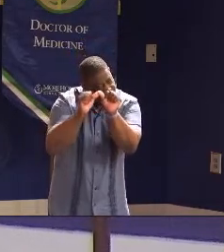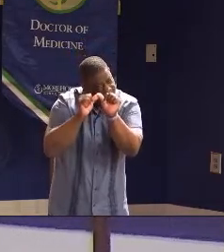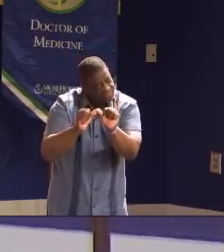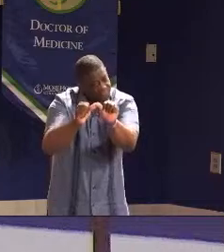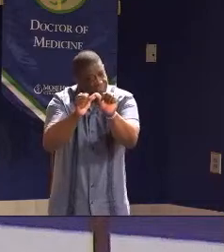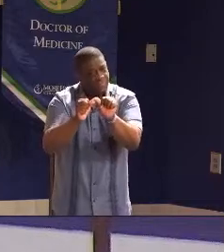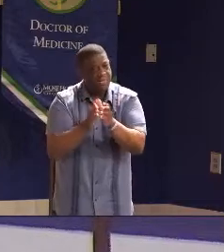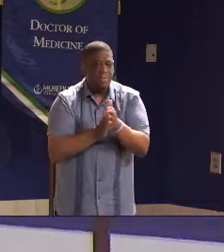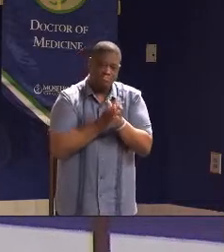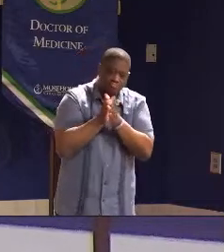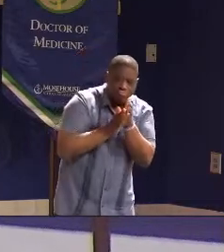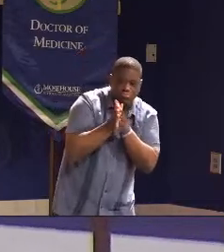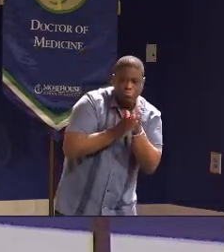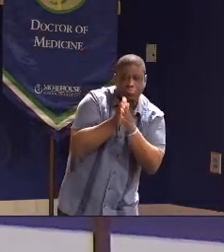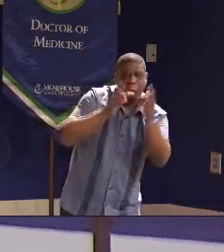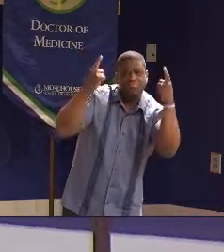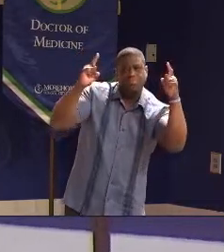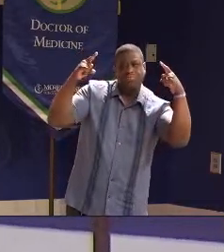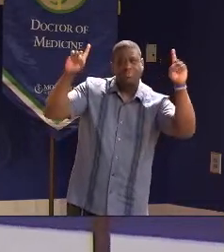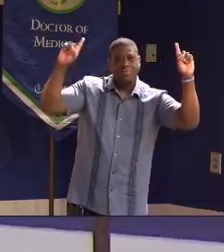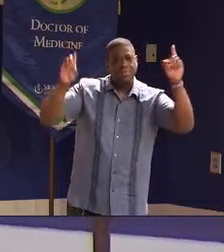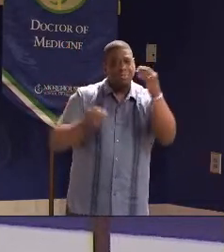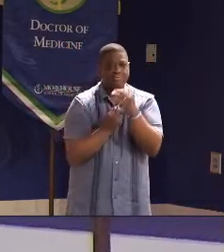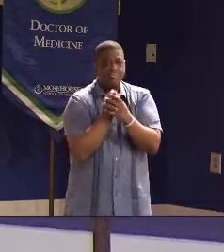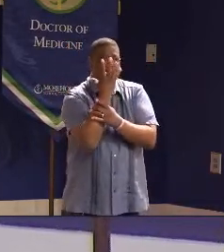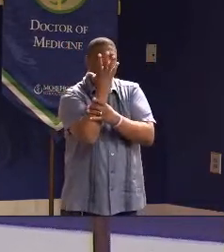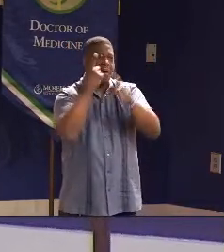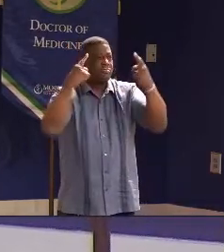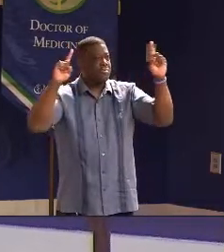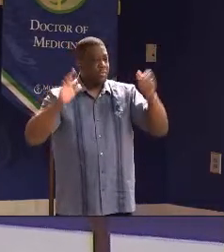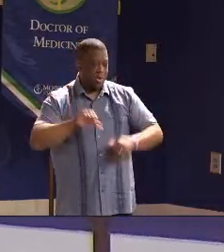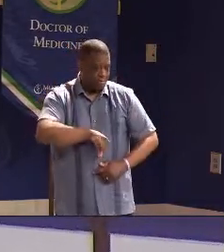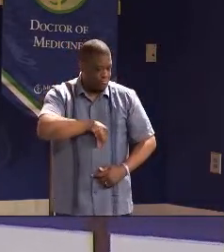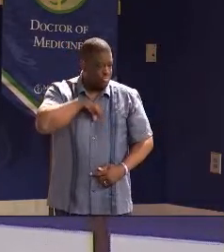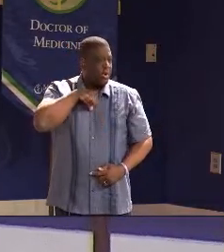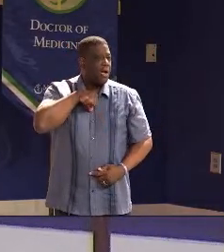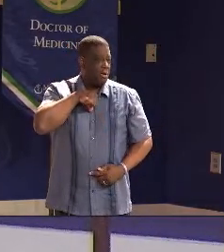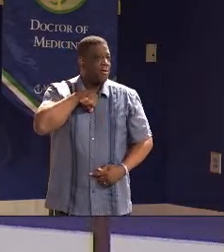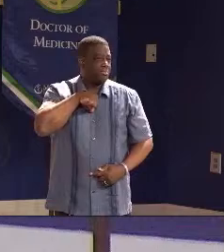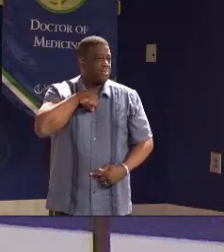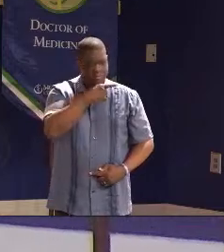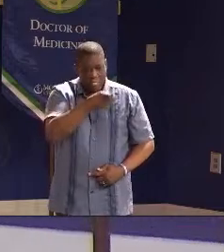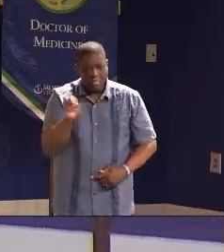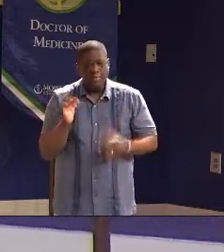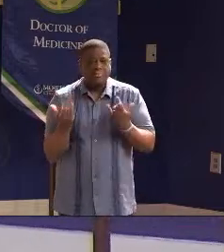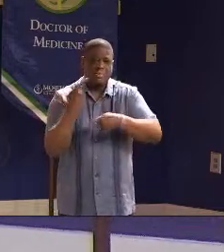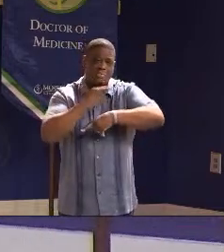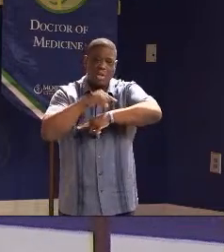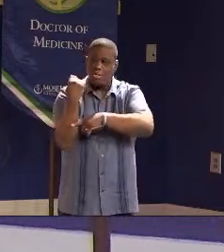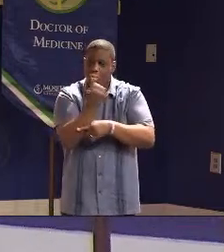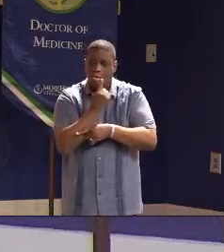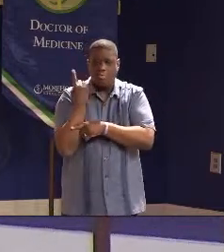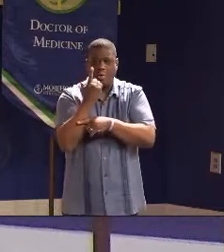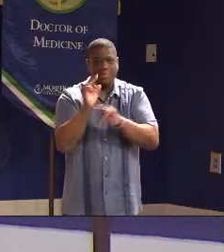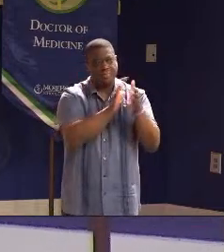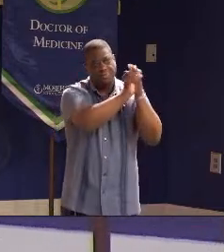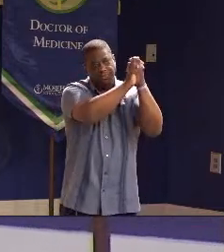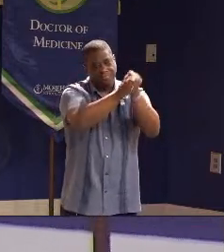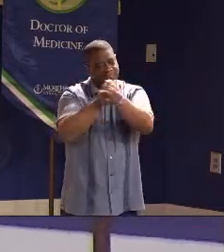have survived and they have thrived. And we are very proud of them today and always. Another round of applause,